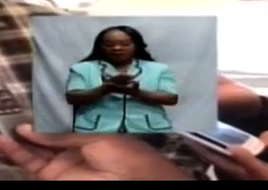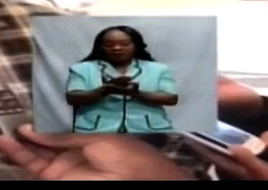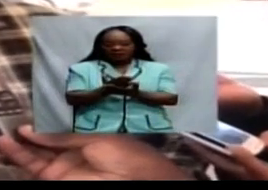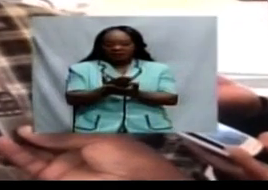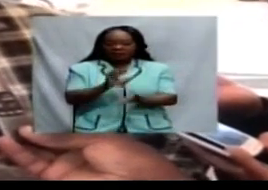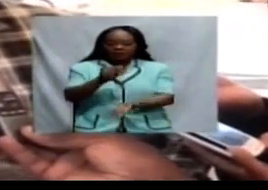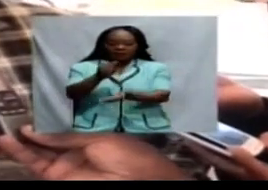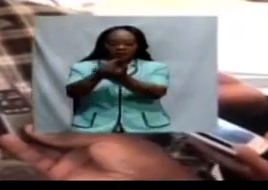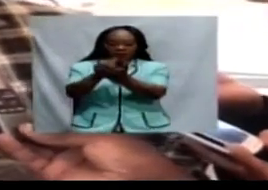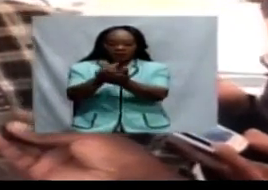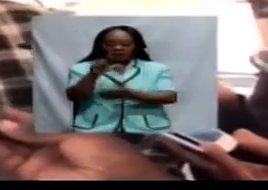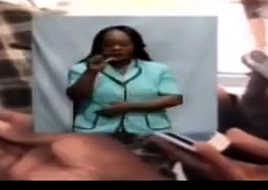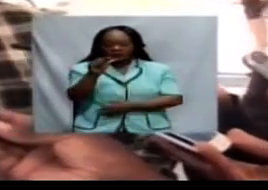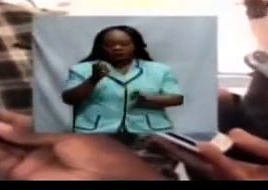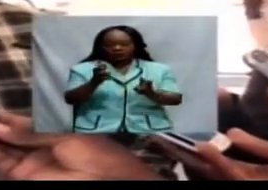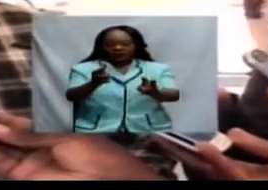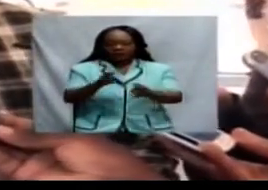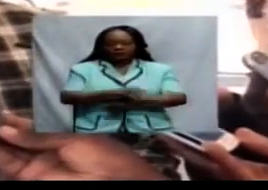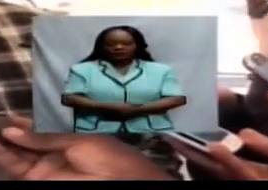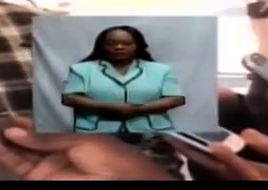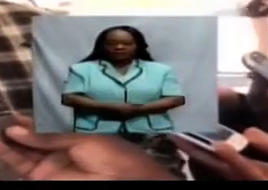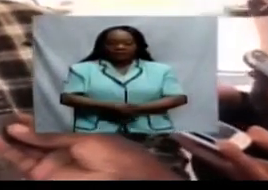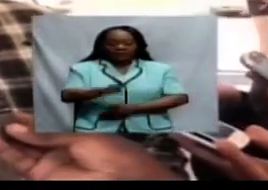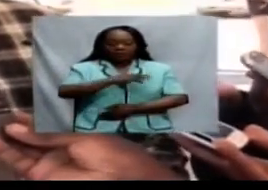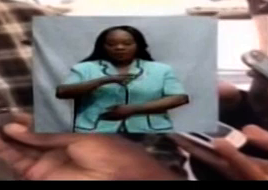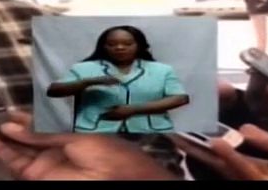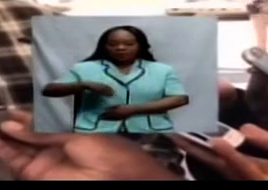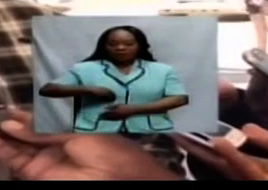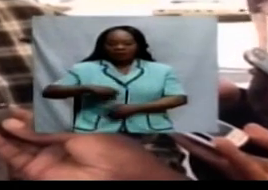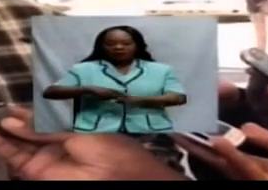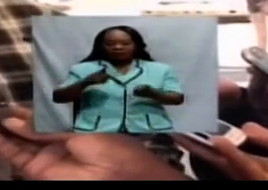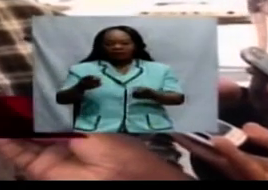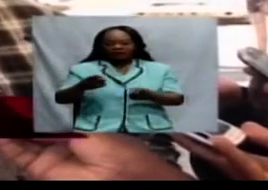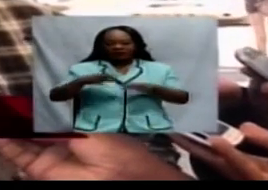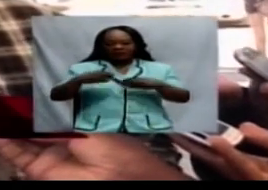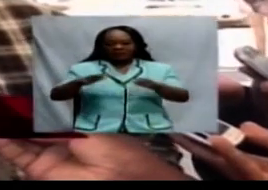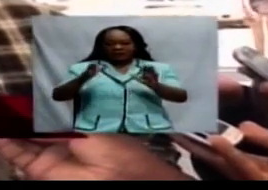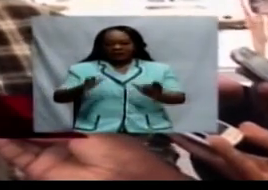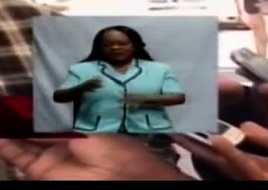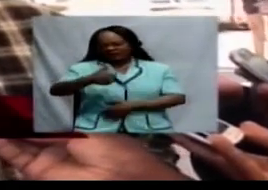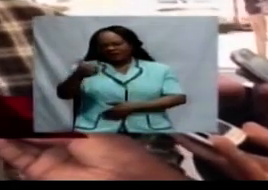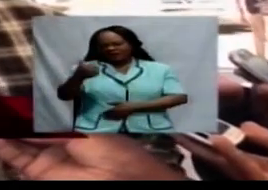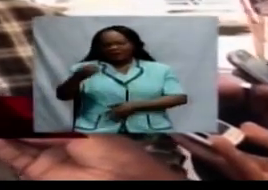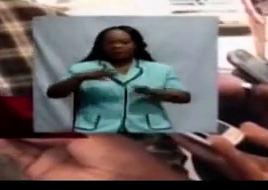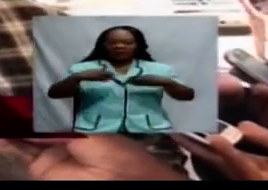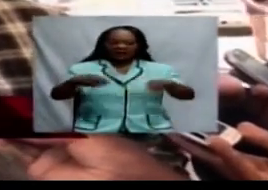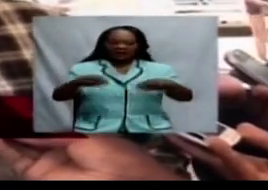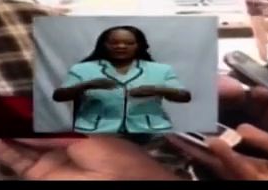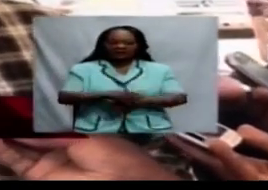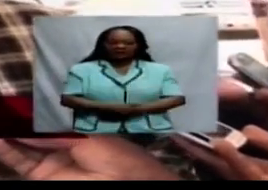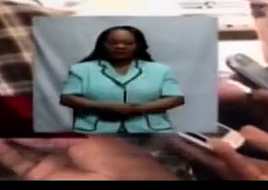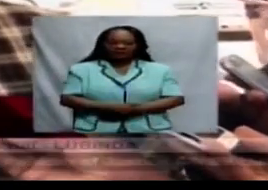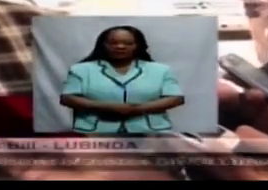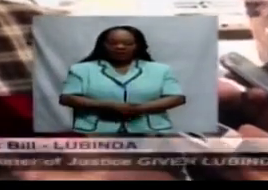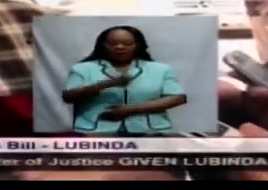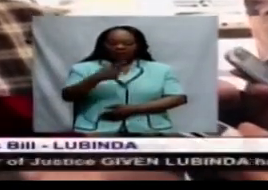we assist in our small way to our members of the public at Kamwala Market. They lost